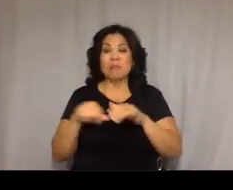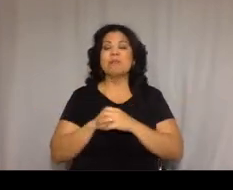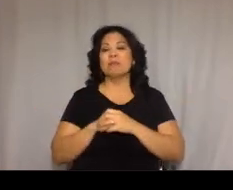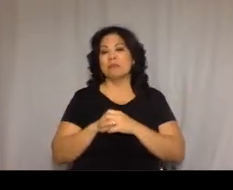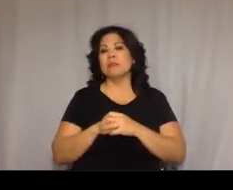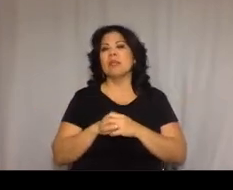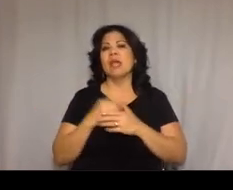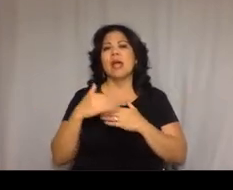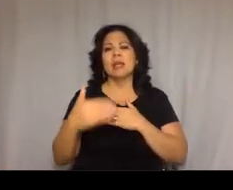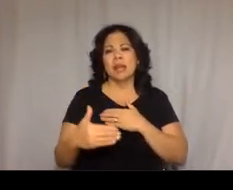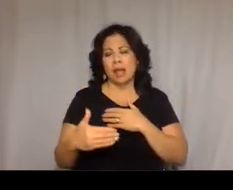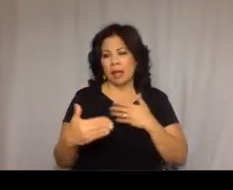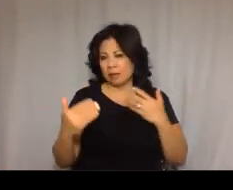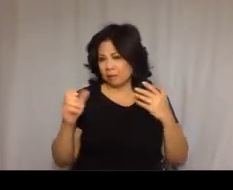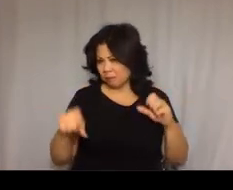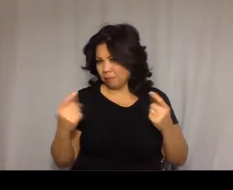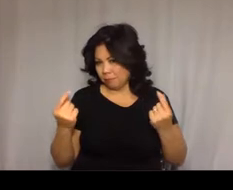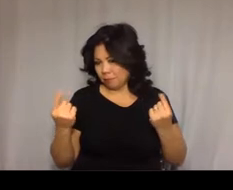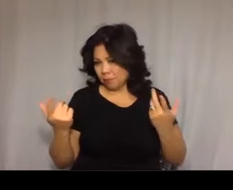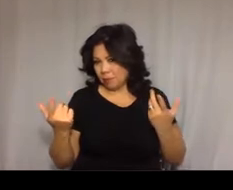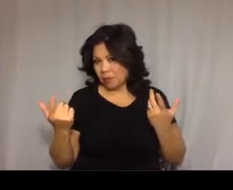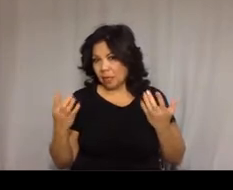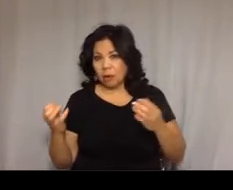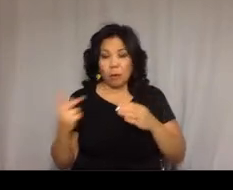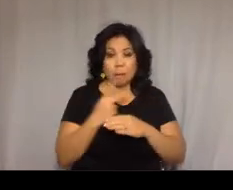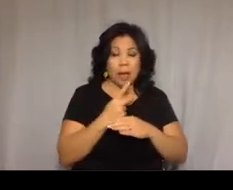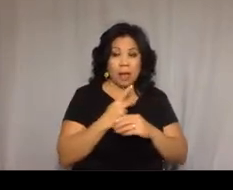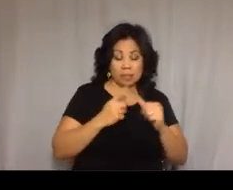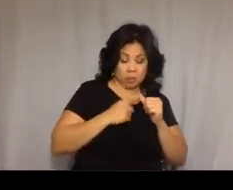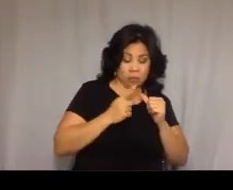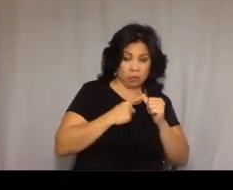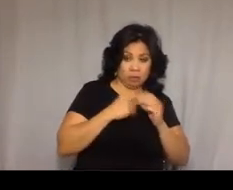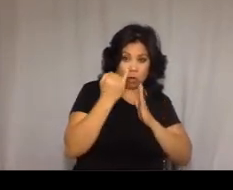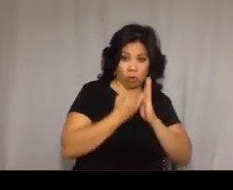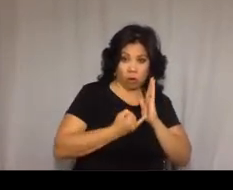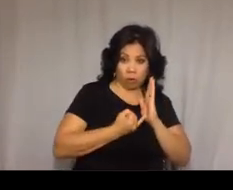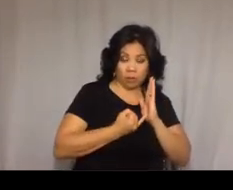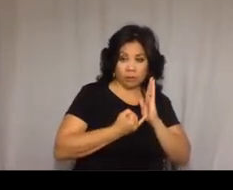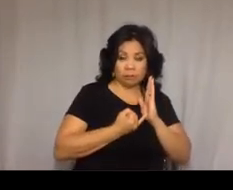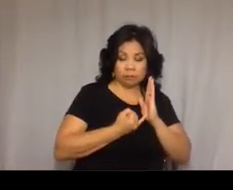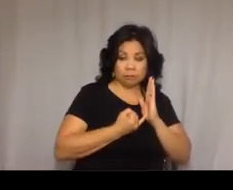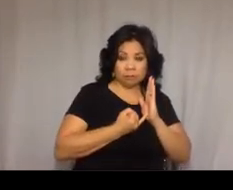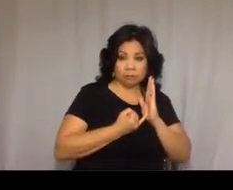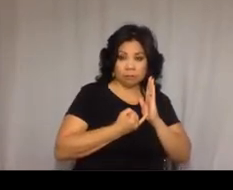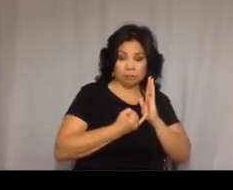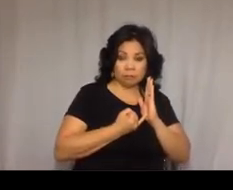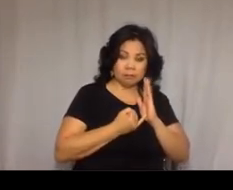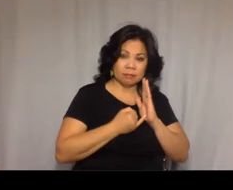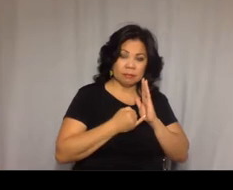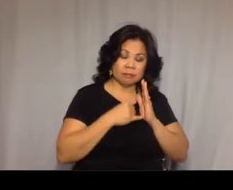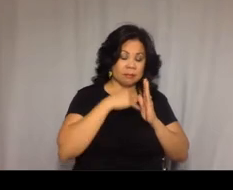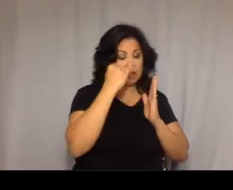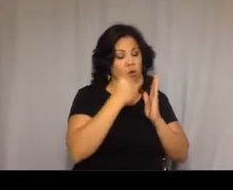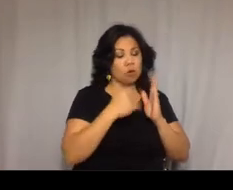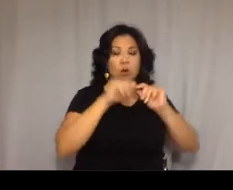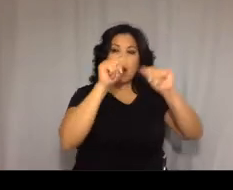can do next is you can either go back to your original drawing and go ahead and put some shapes in